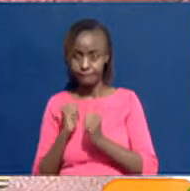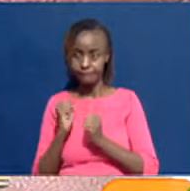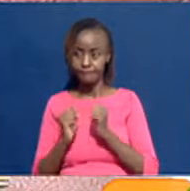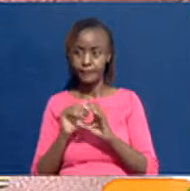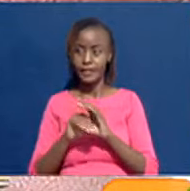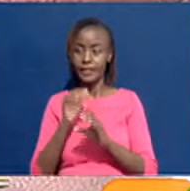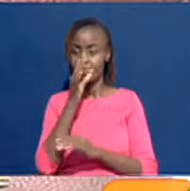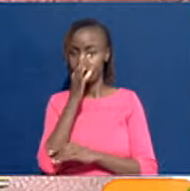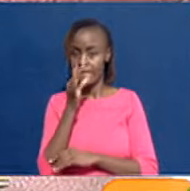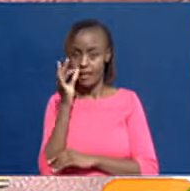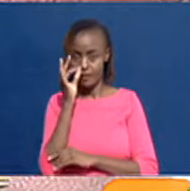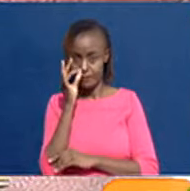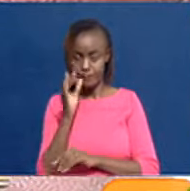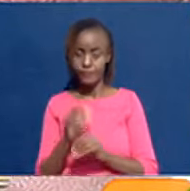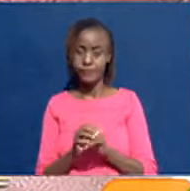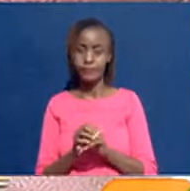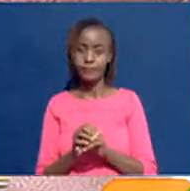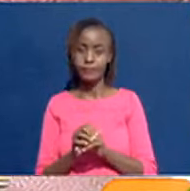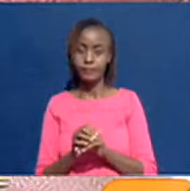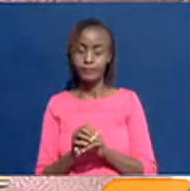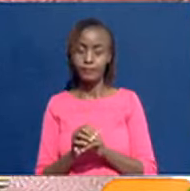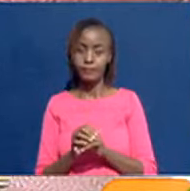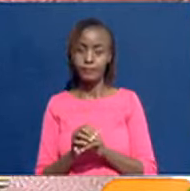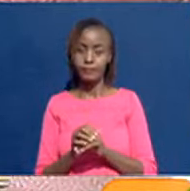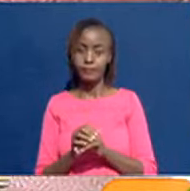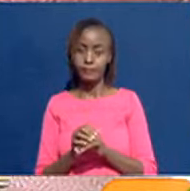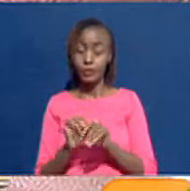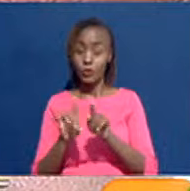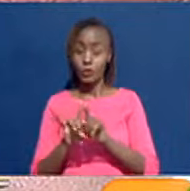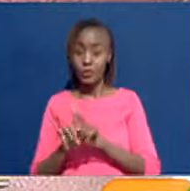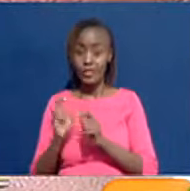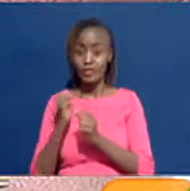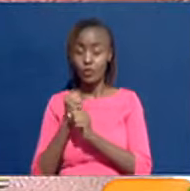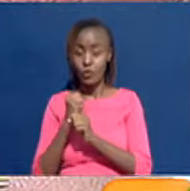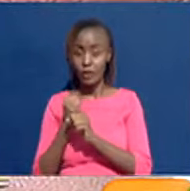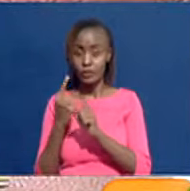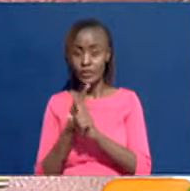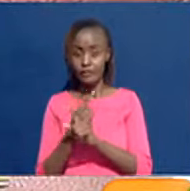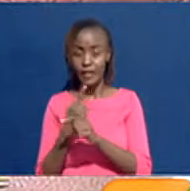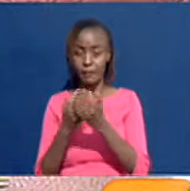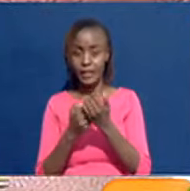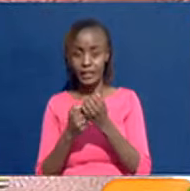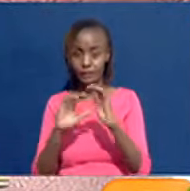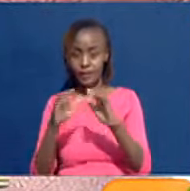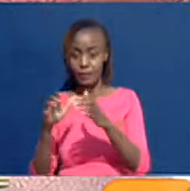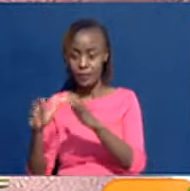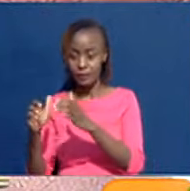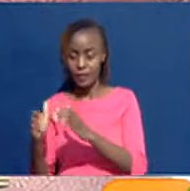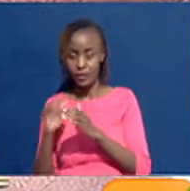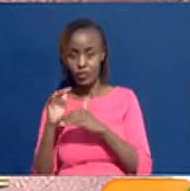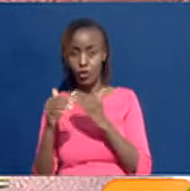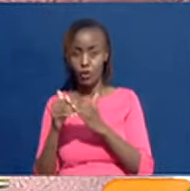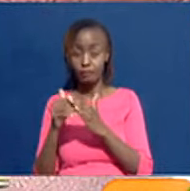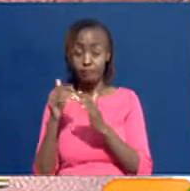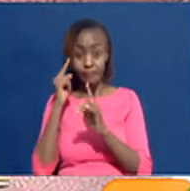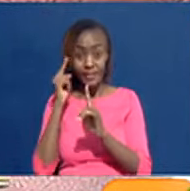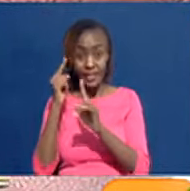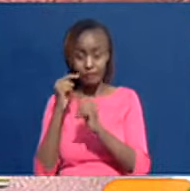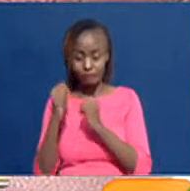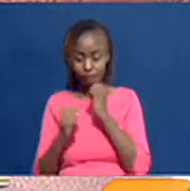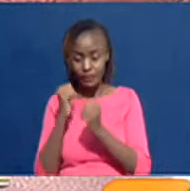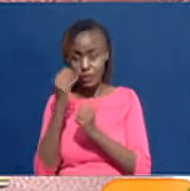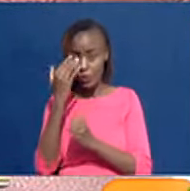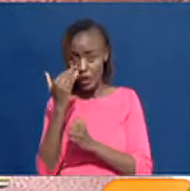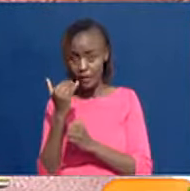county government of Nyeri in partnership with the Royal Media Services and others is aimed at conserving the Mount Kenya and